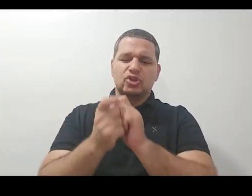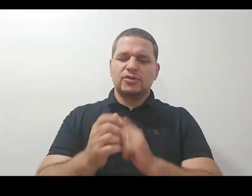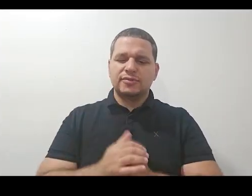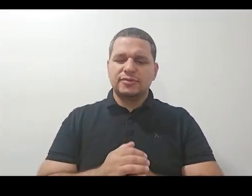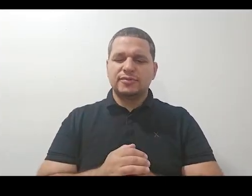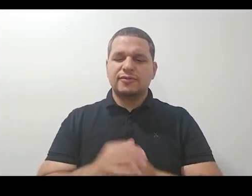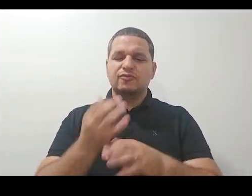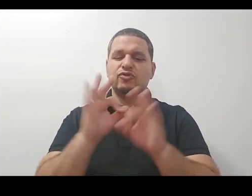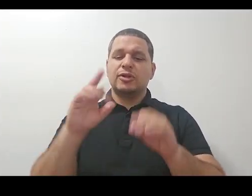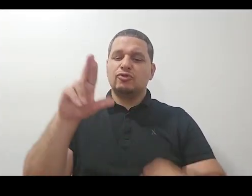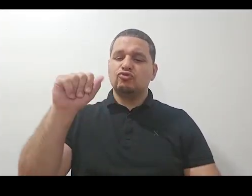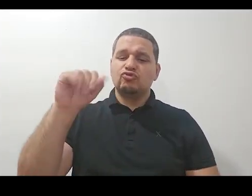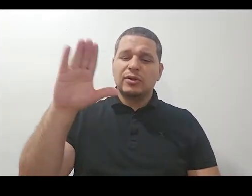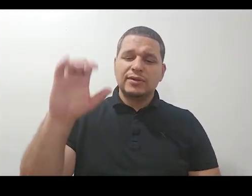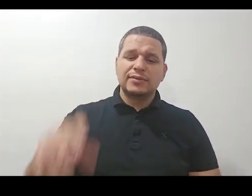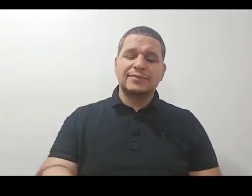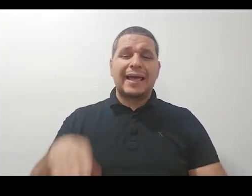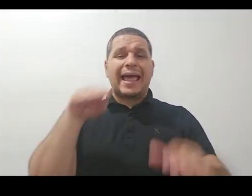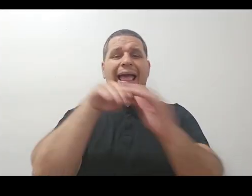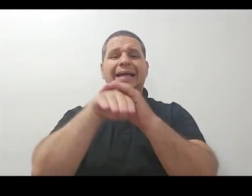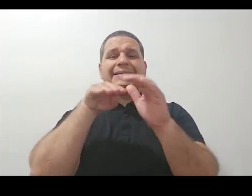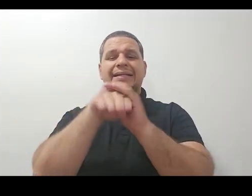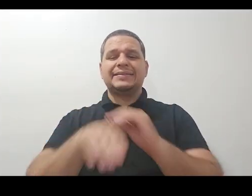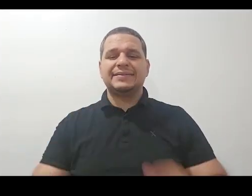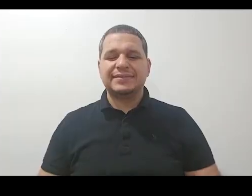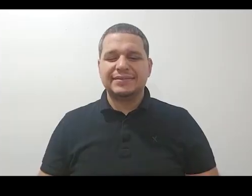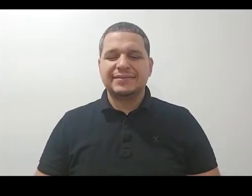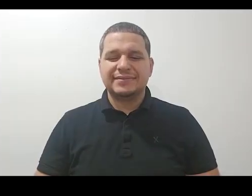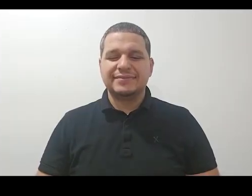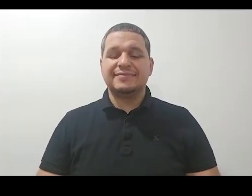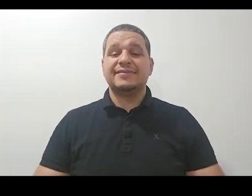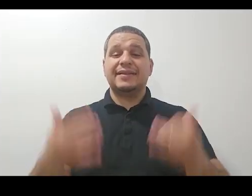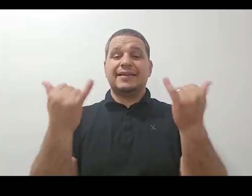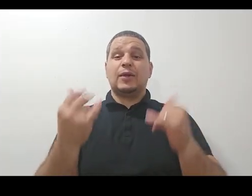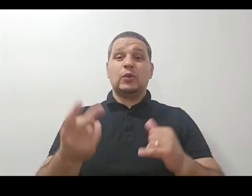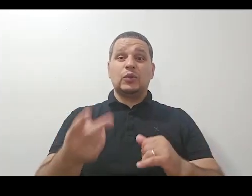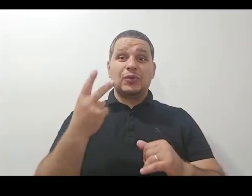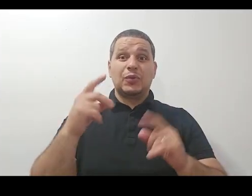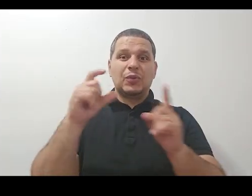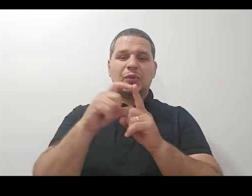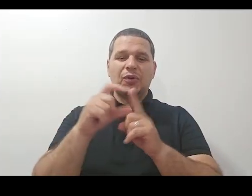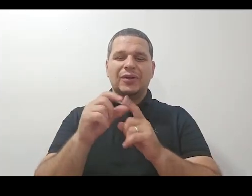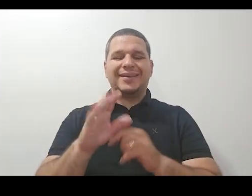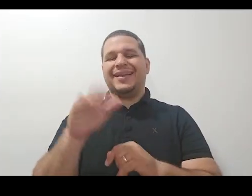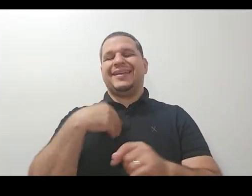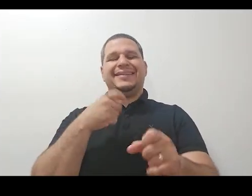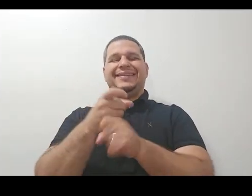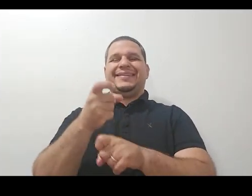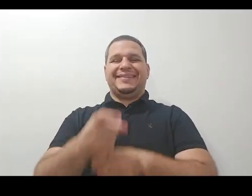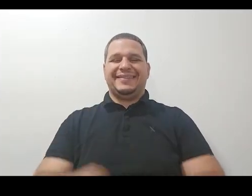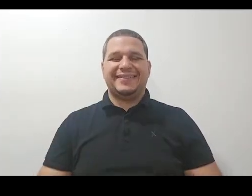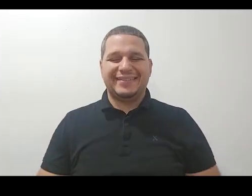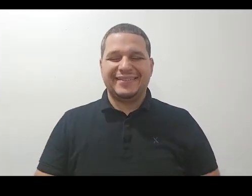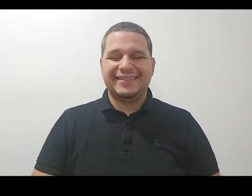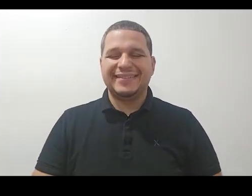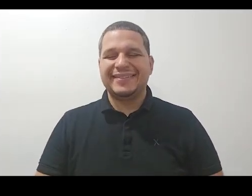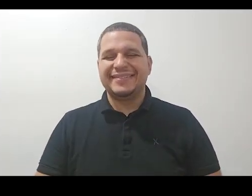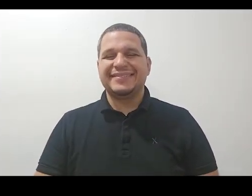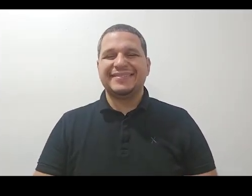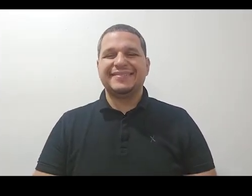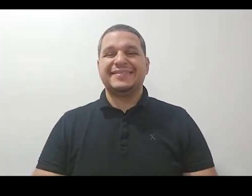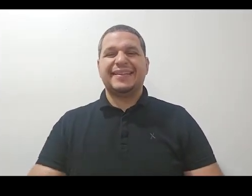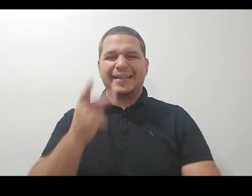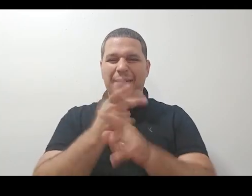Compensation. Three. Rights. Action. Now in 2 words. No, I'm